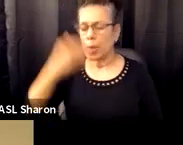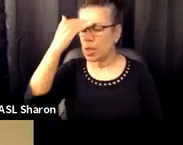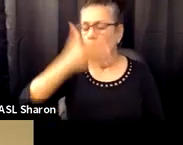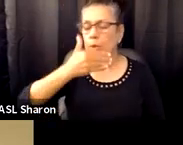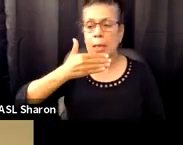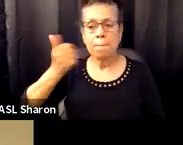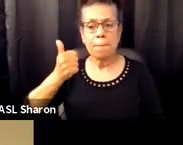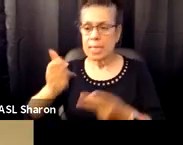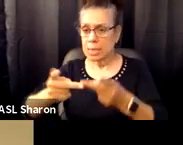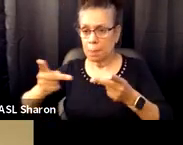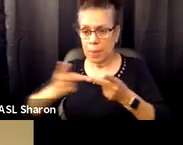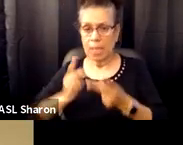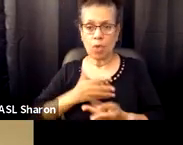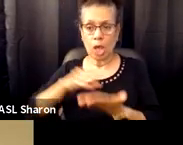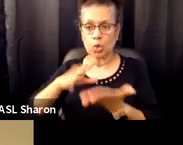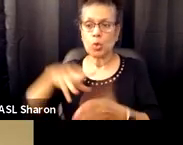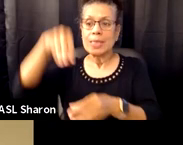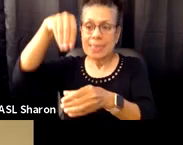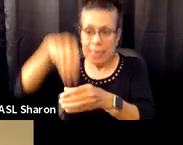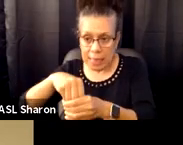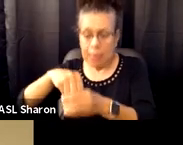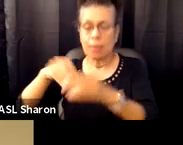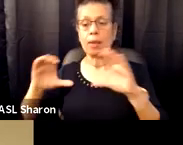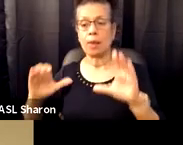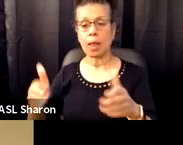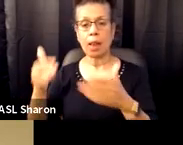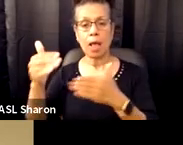environment for our students is inside the classroom